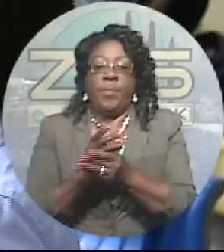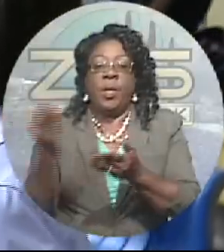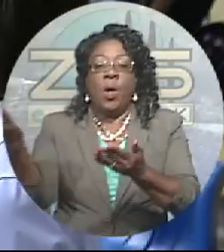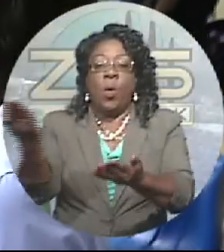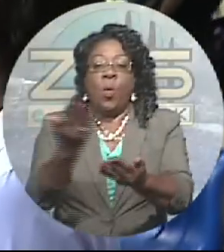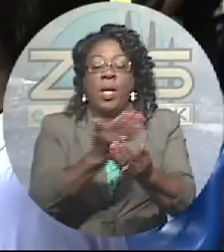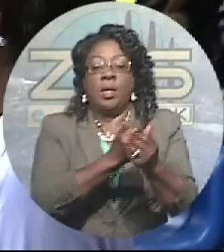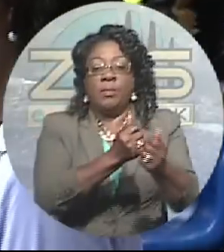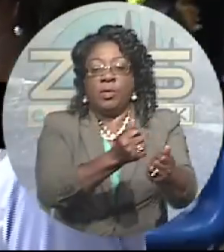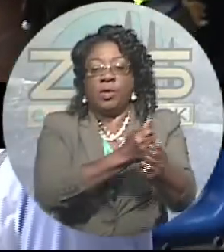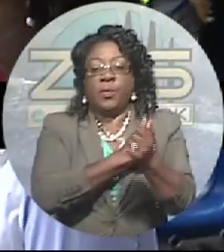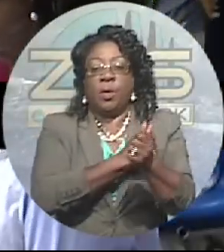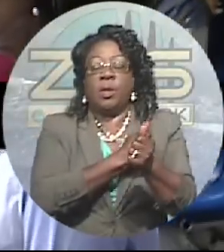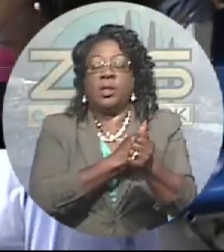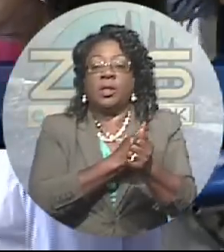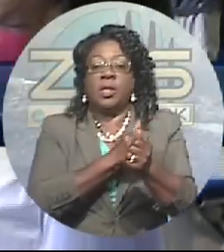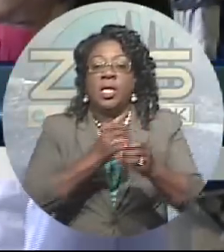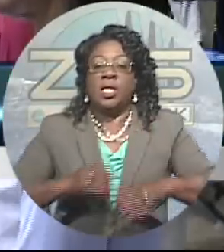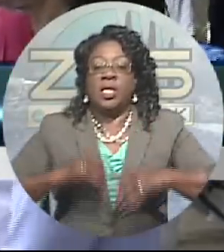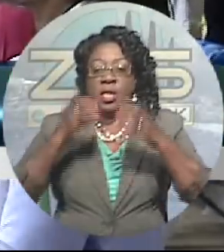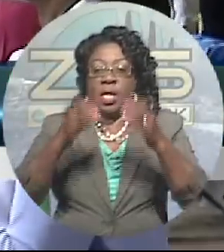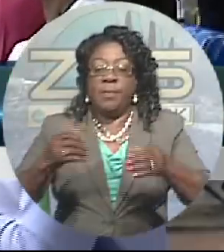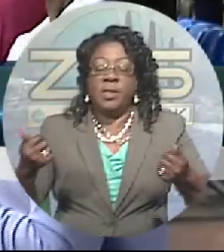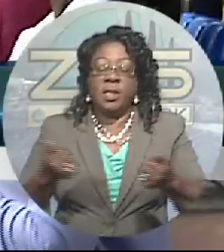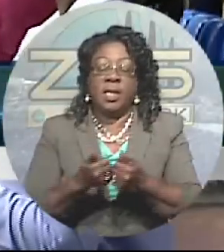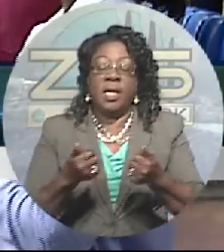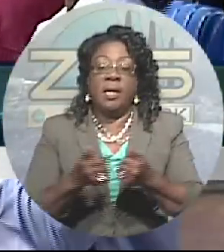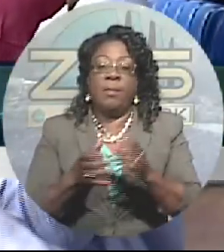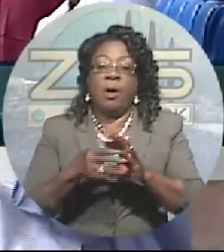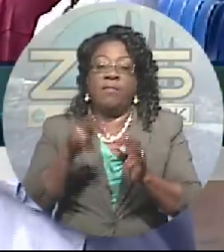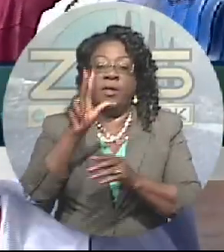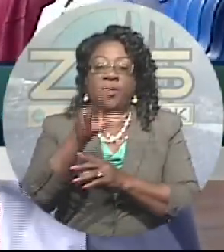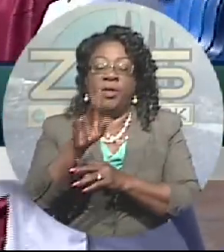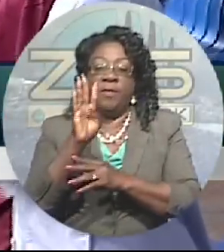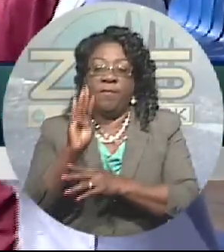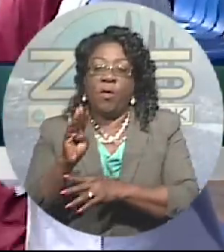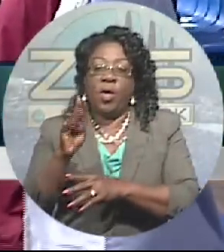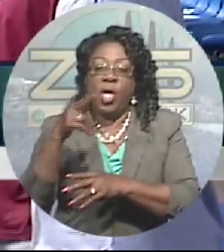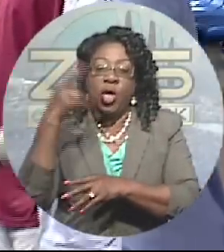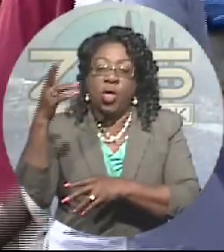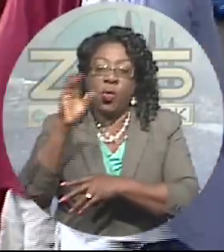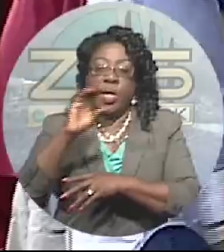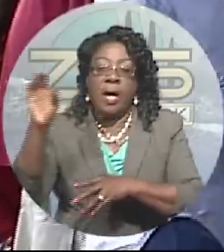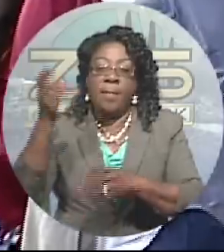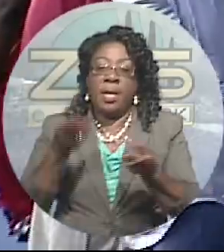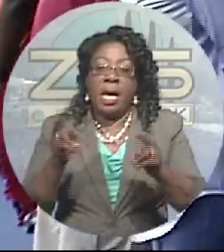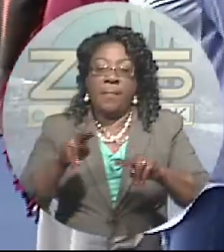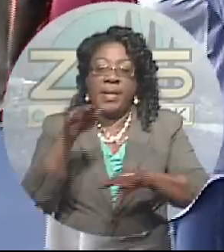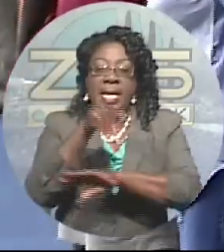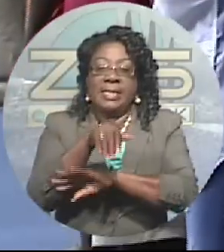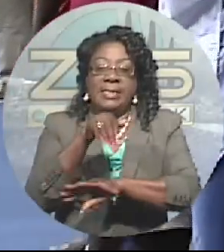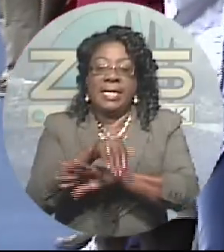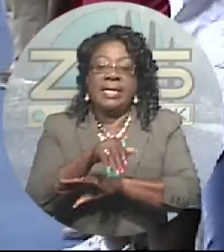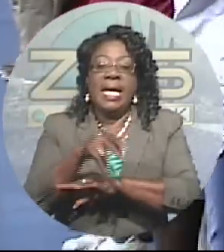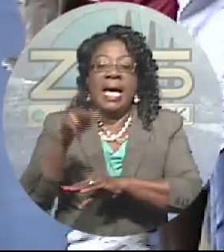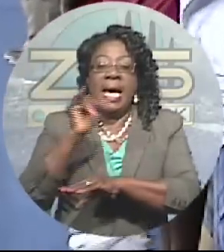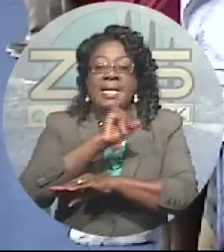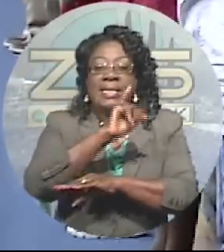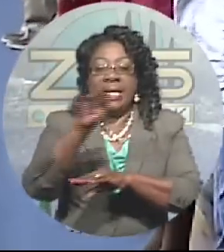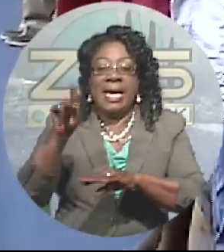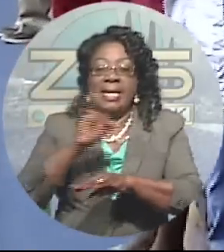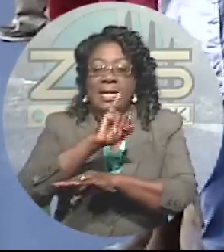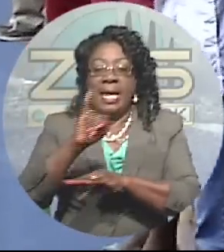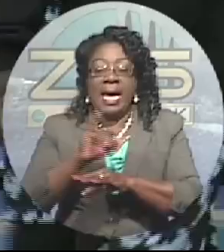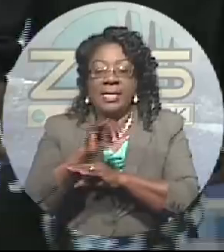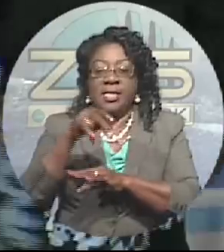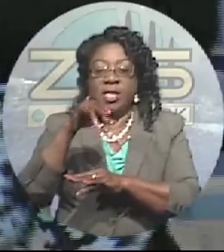Welcome to sports, everybody. The championship game of the 34th Hugh Campbell Basketball Classic taking place last night at the Kendall Isaacs Gym.